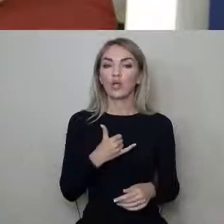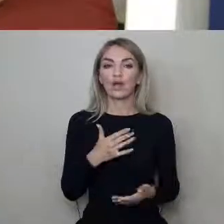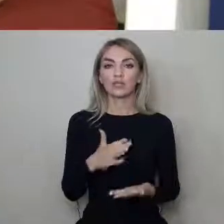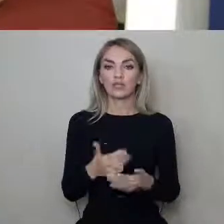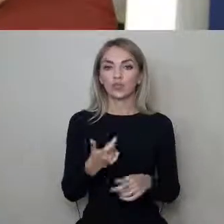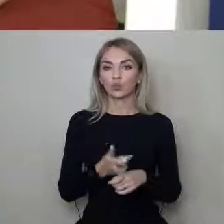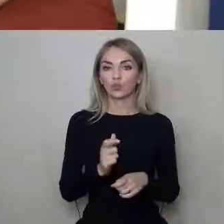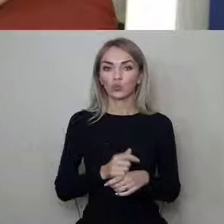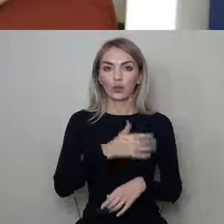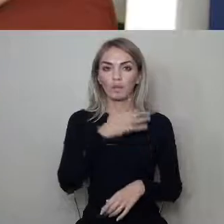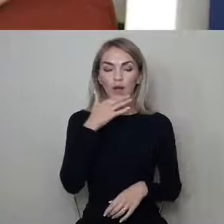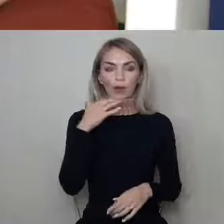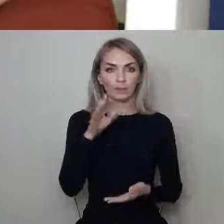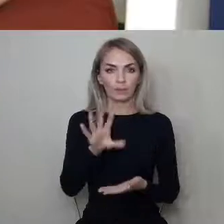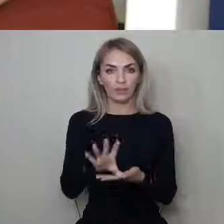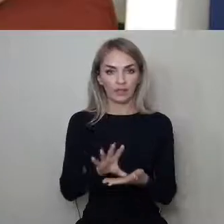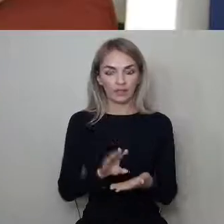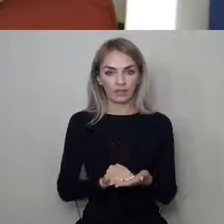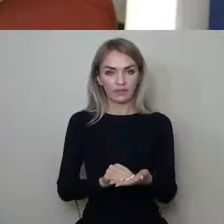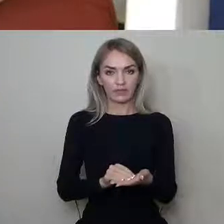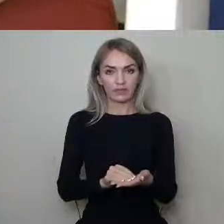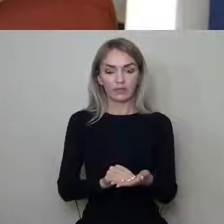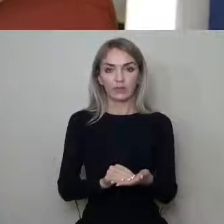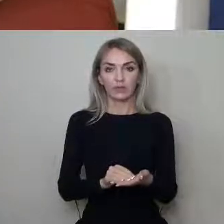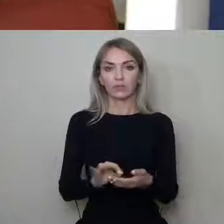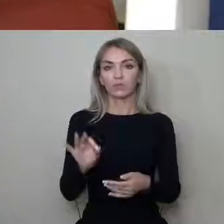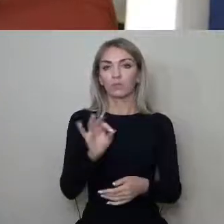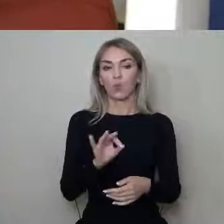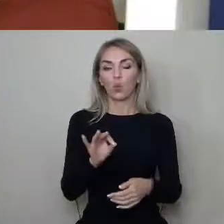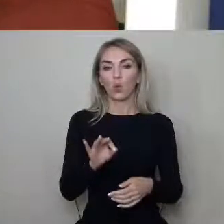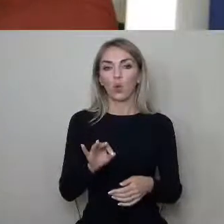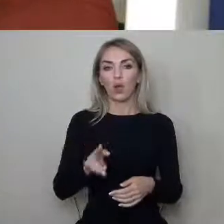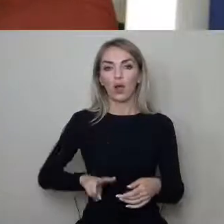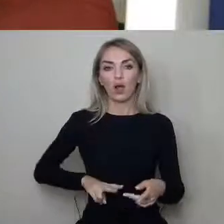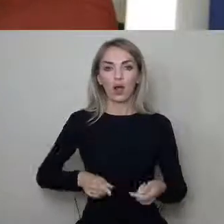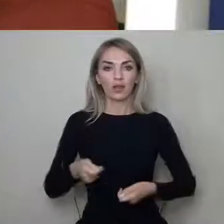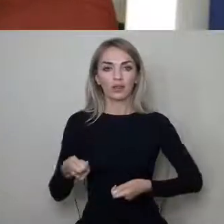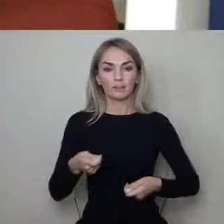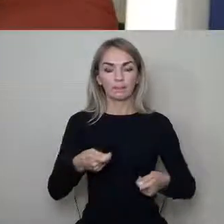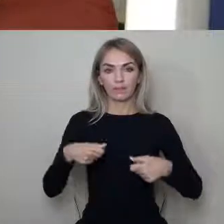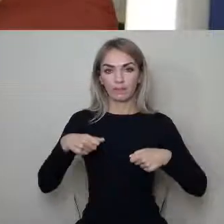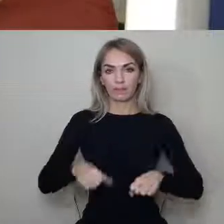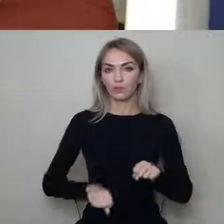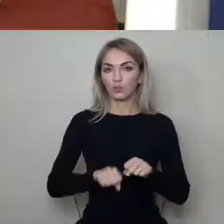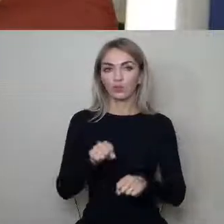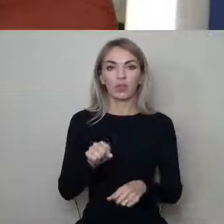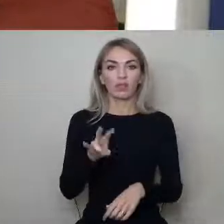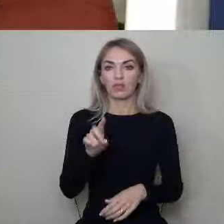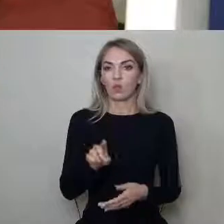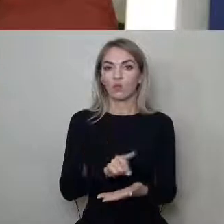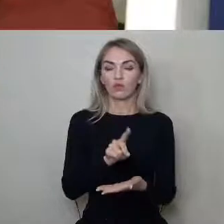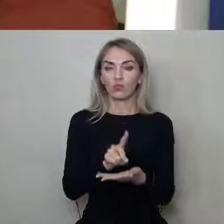we have lots of examples with administrative offenses when